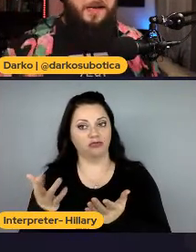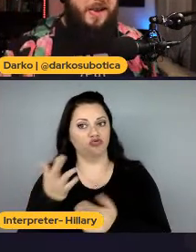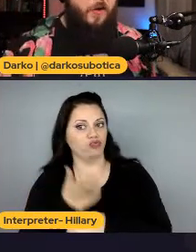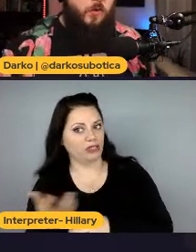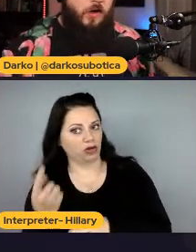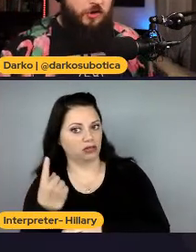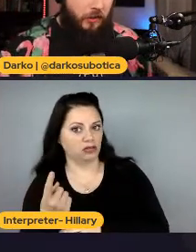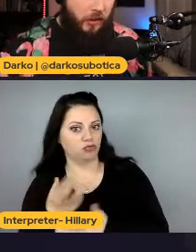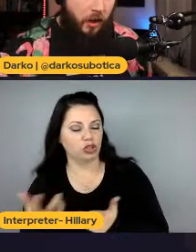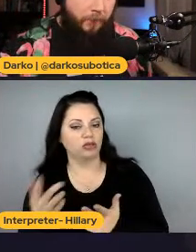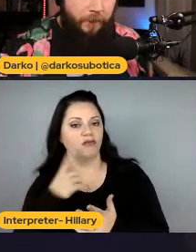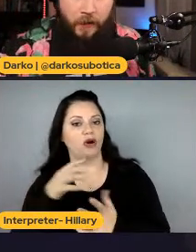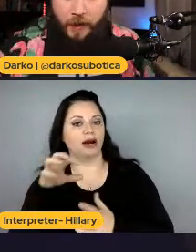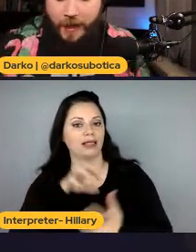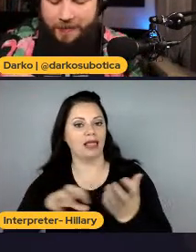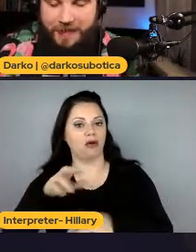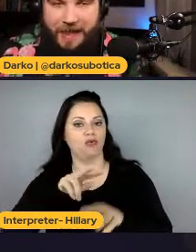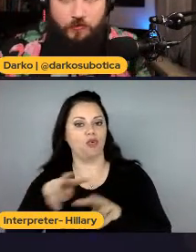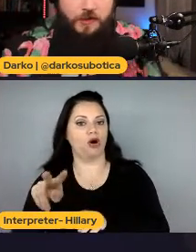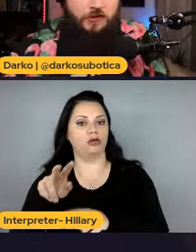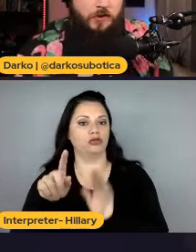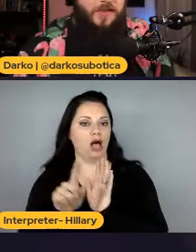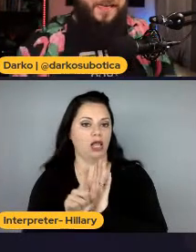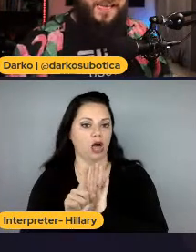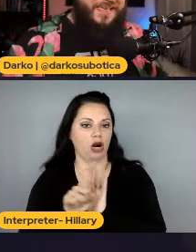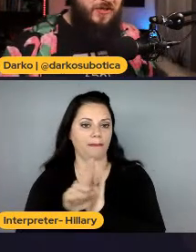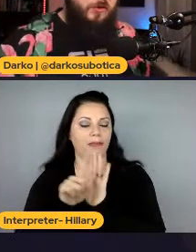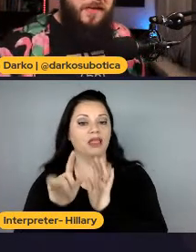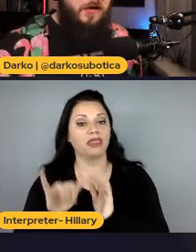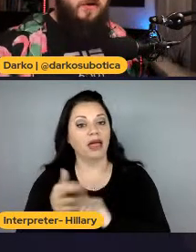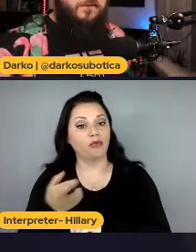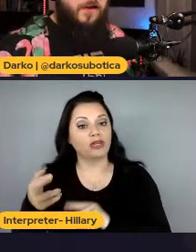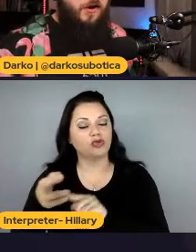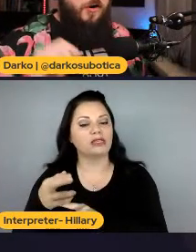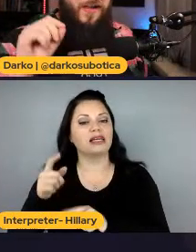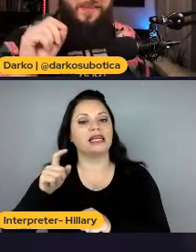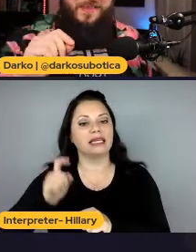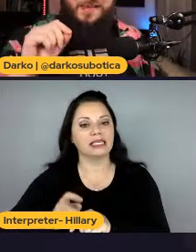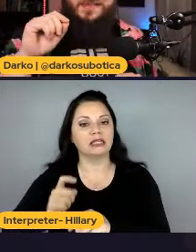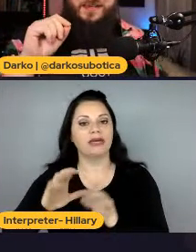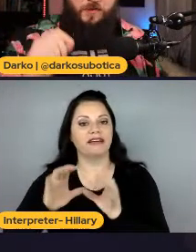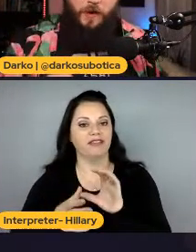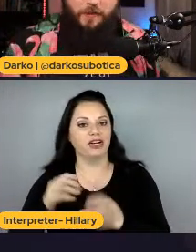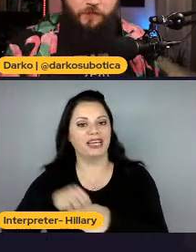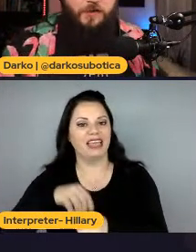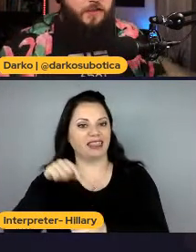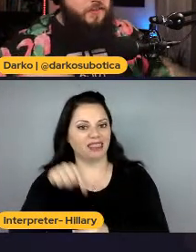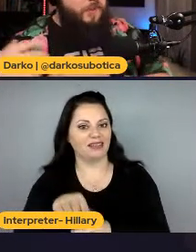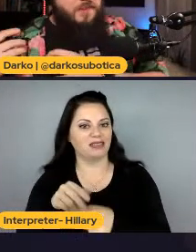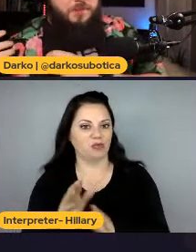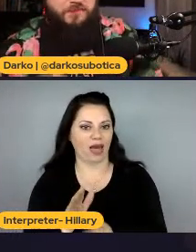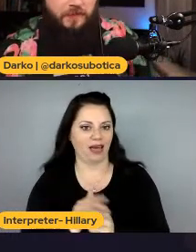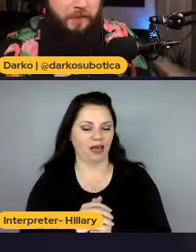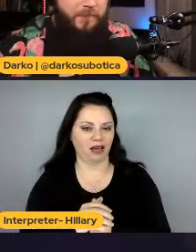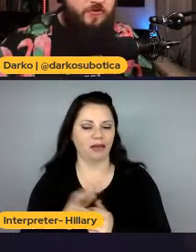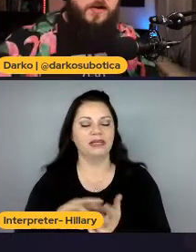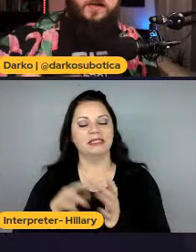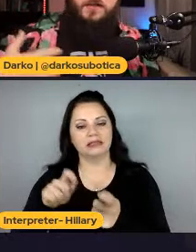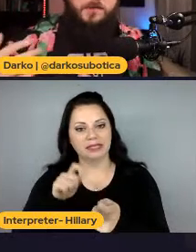a CloudWatch alarm. And that resource needs to be configured in this way, right? It needs to have the